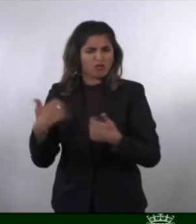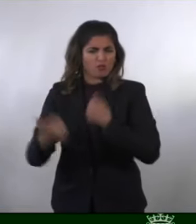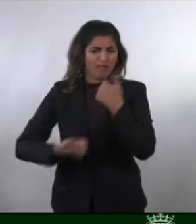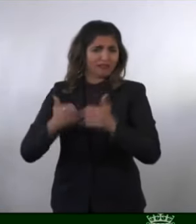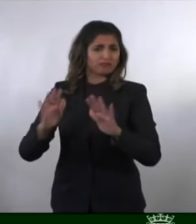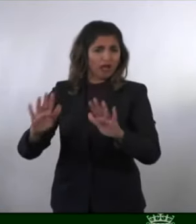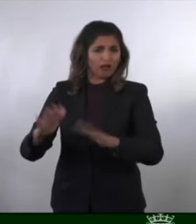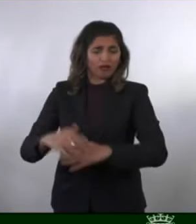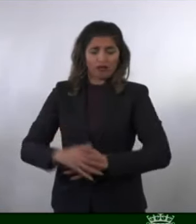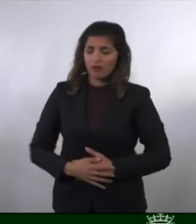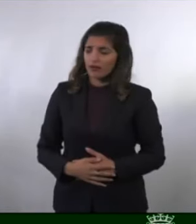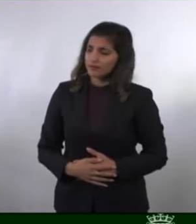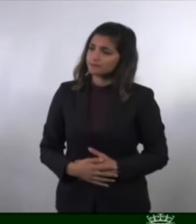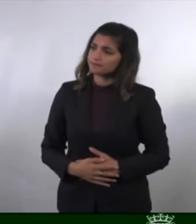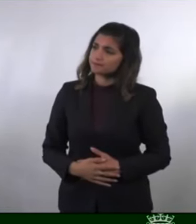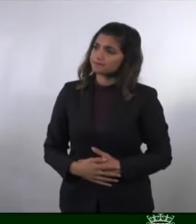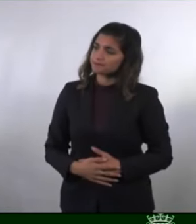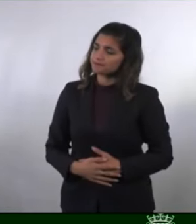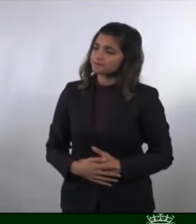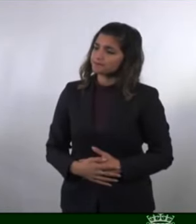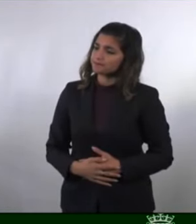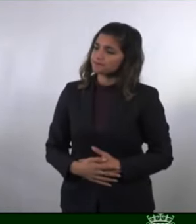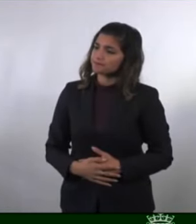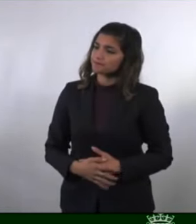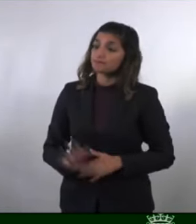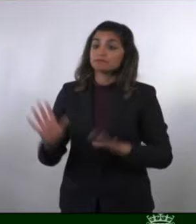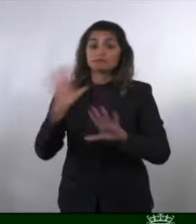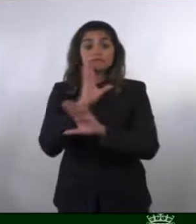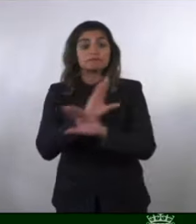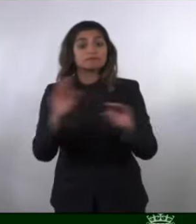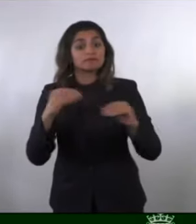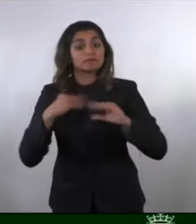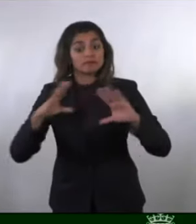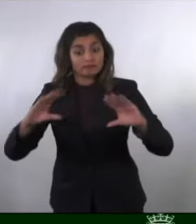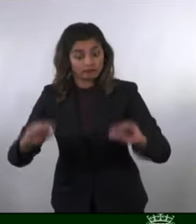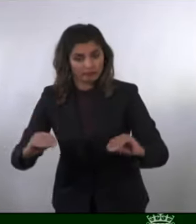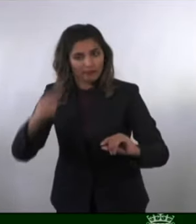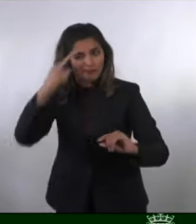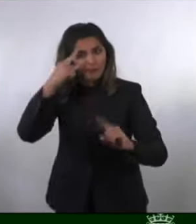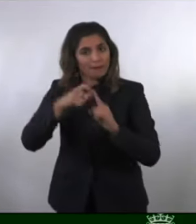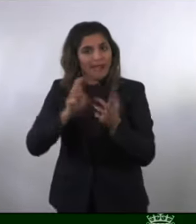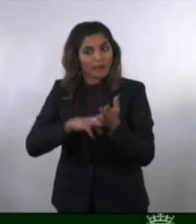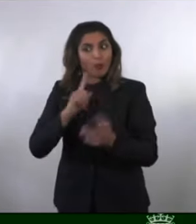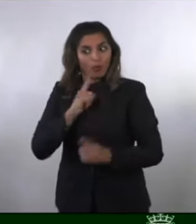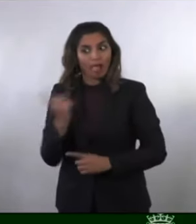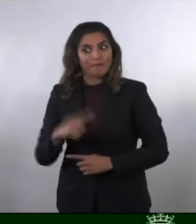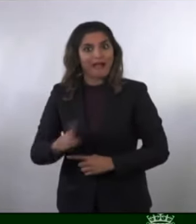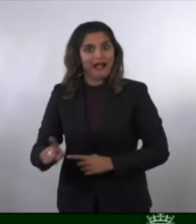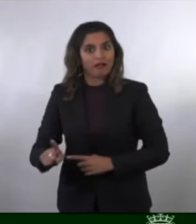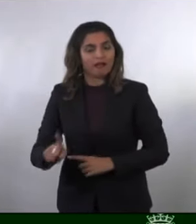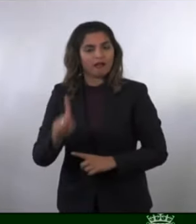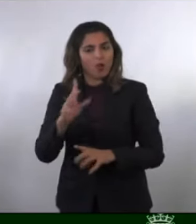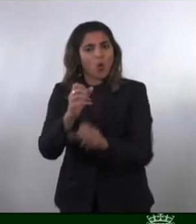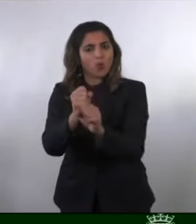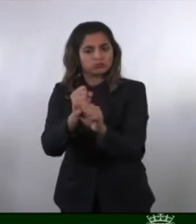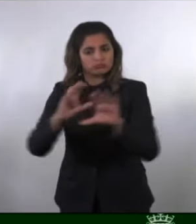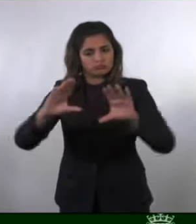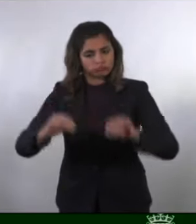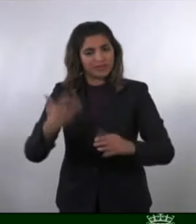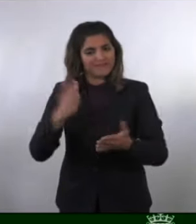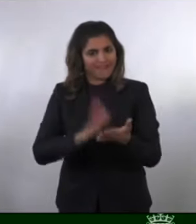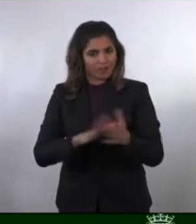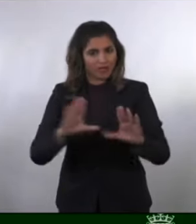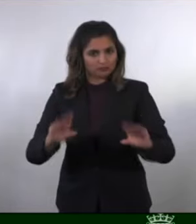going to suspend. We think we're going to get the Prime Minister back, but they just need to check the new line. So I'm suspending the House for 5 minutes while they